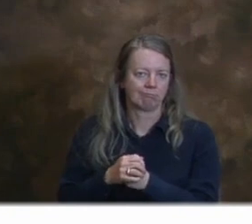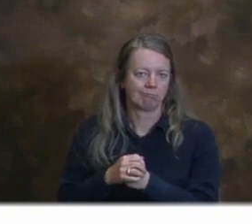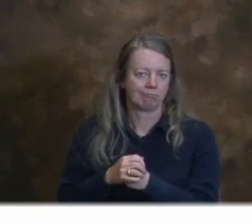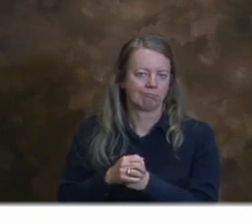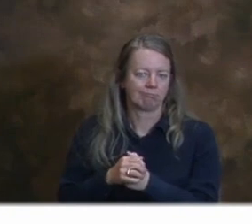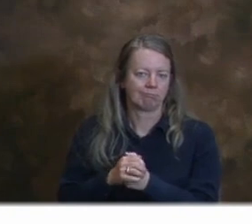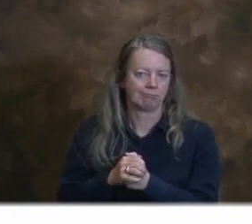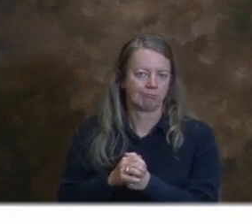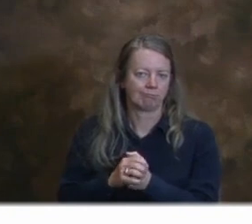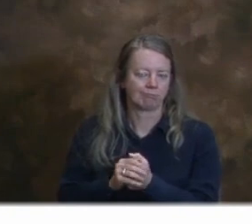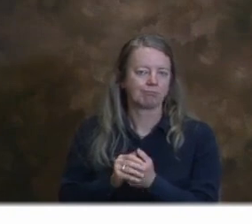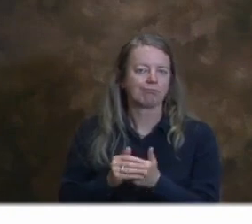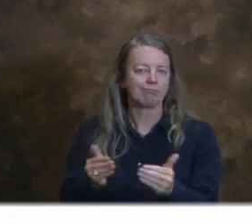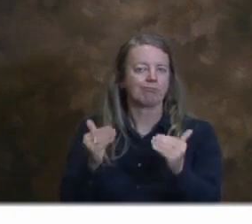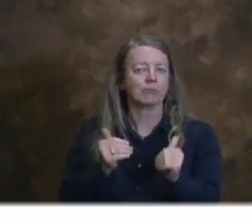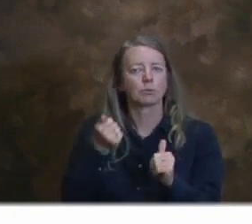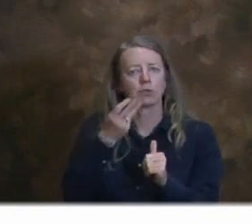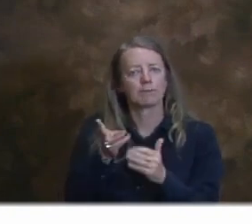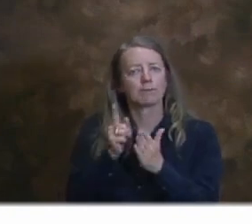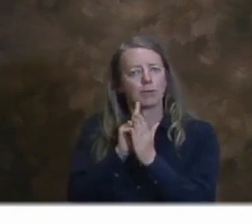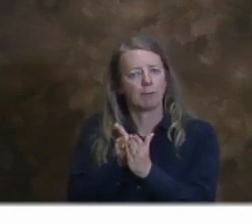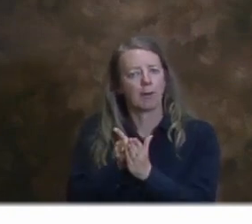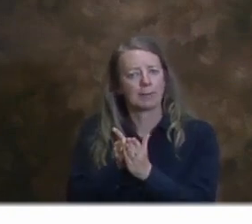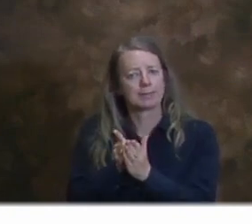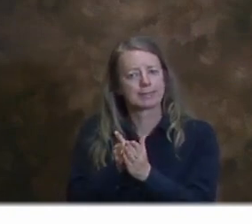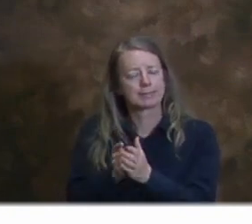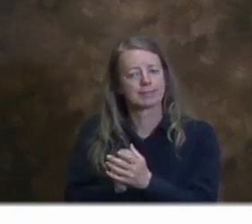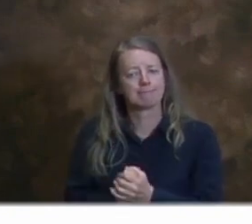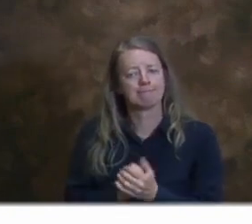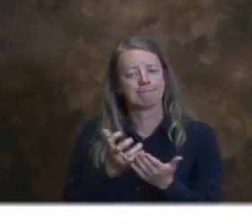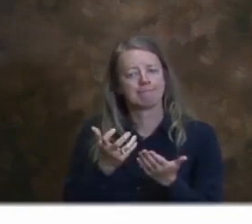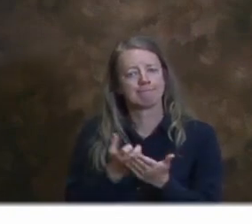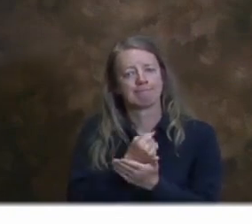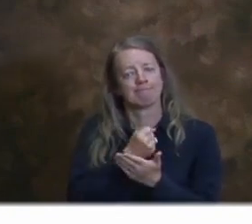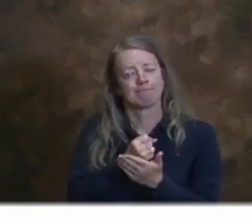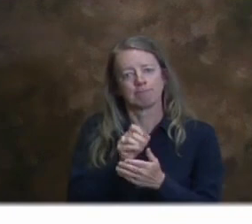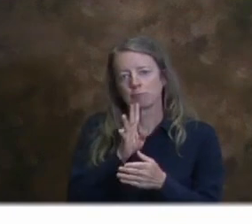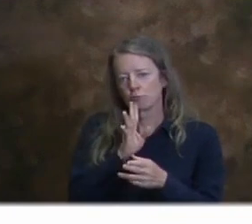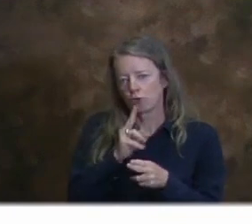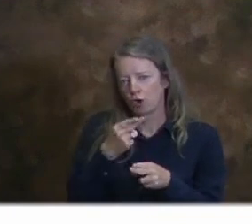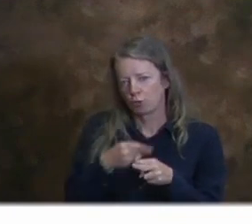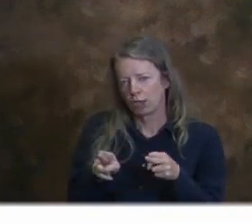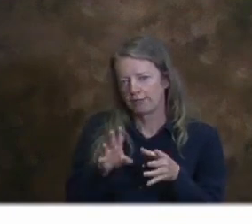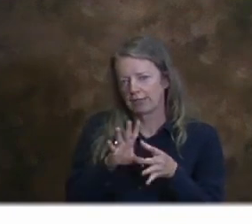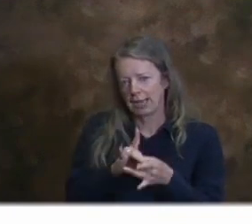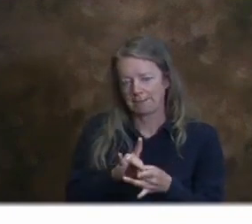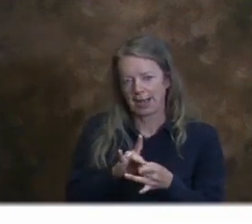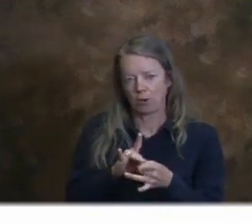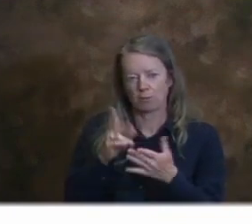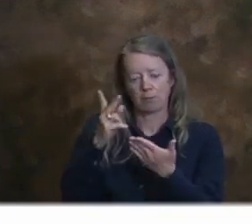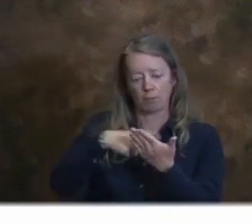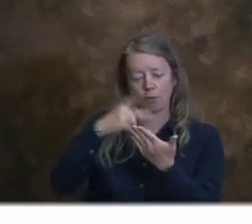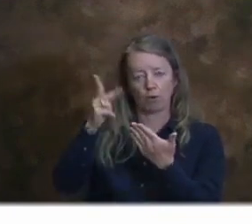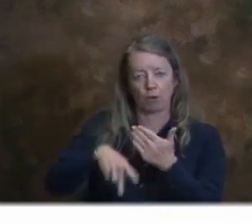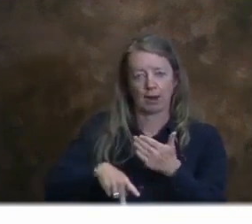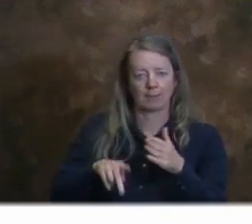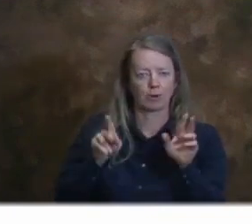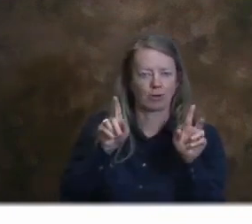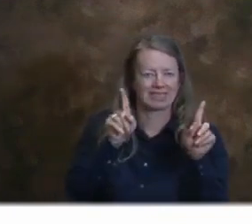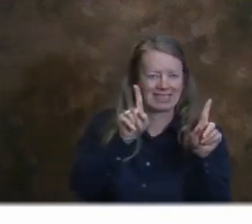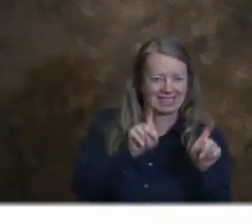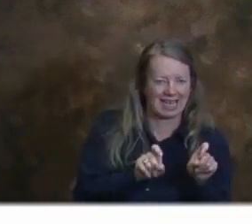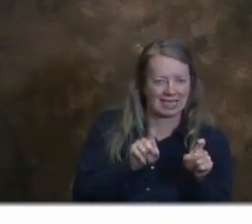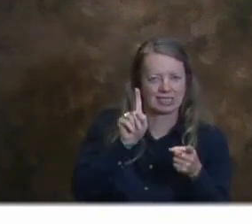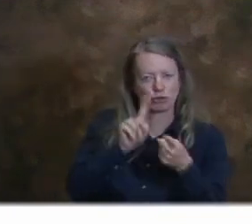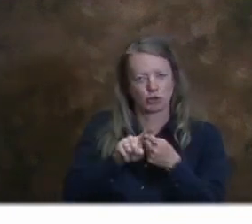I did just want to take a few moments to talk briefly about the Test to Treat program, a new initiative